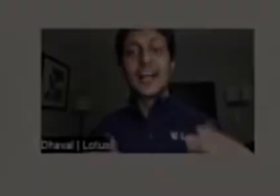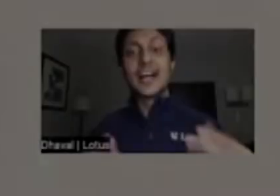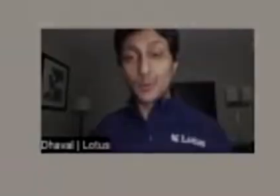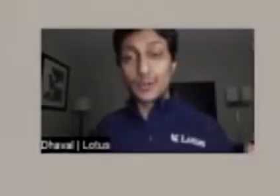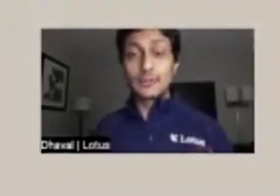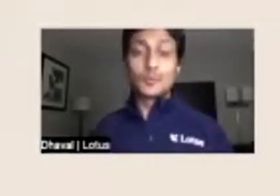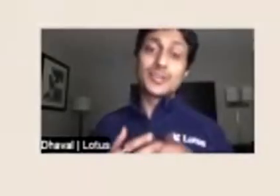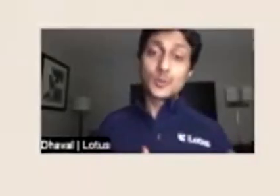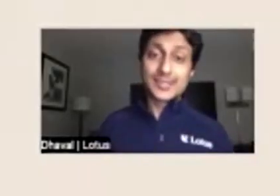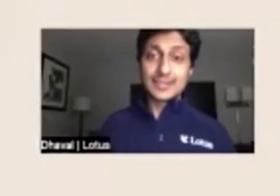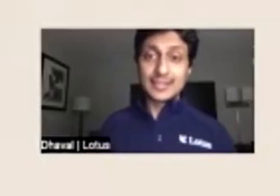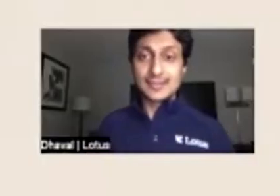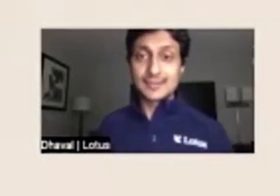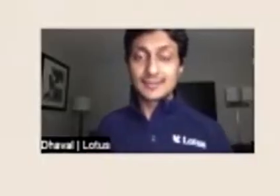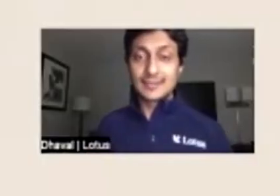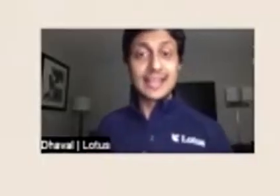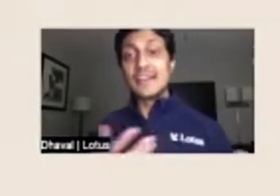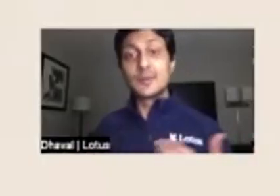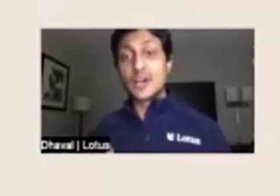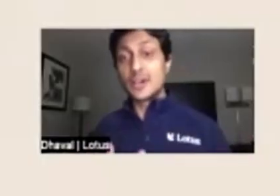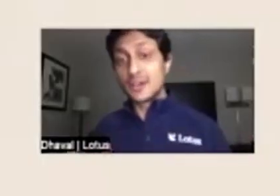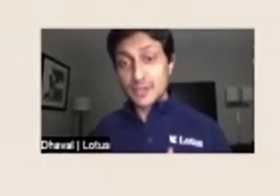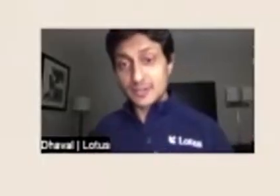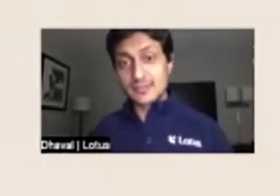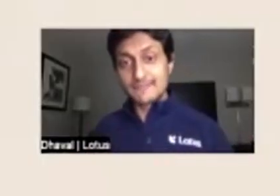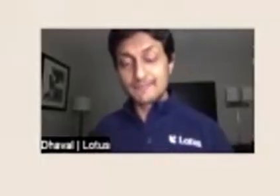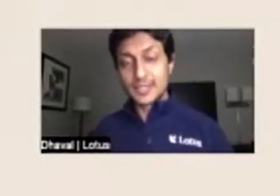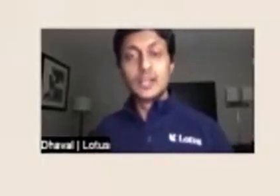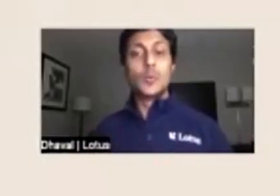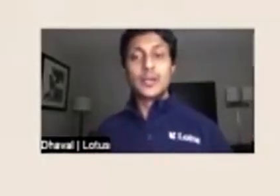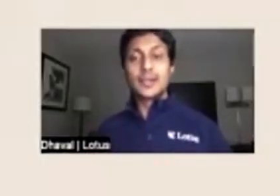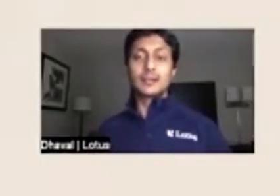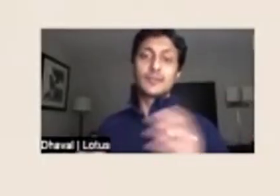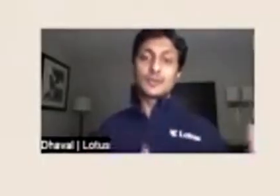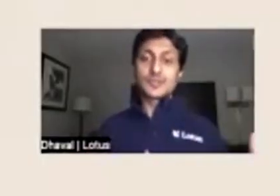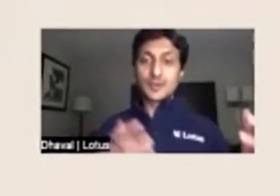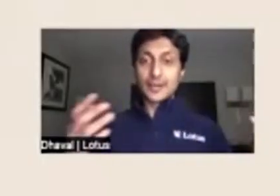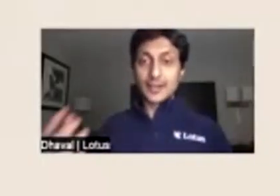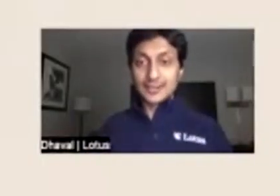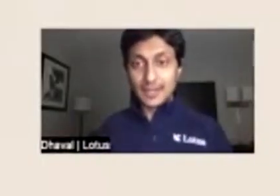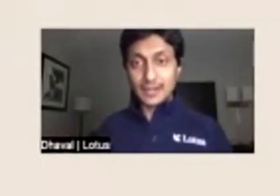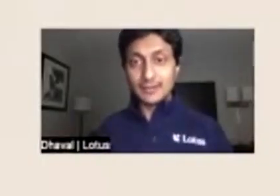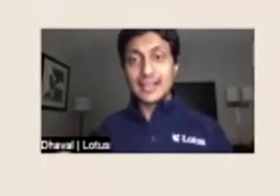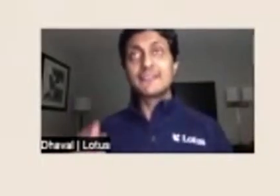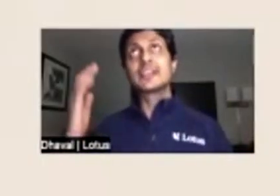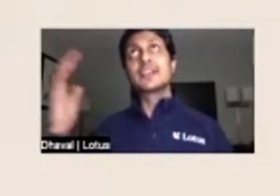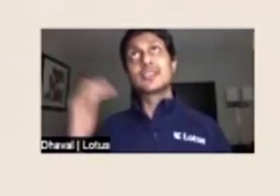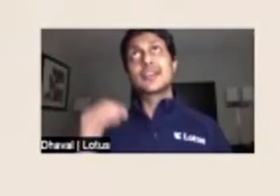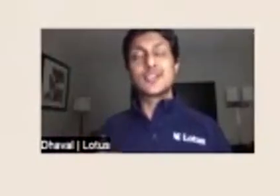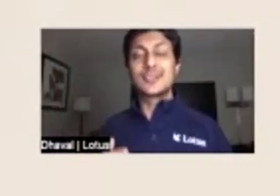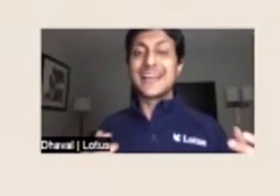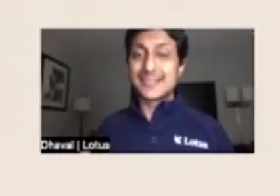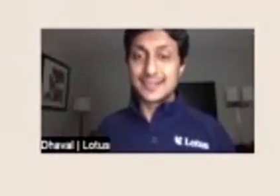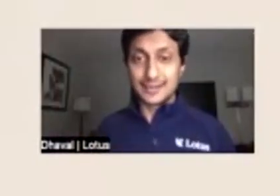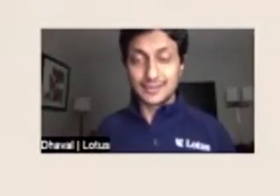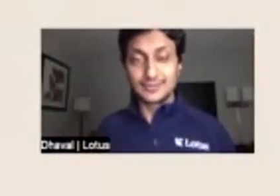I was born with twisted knees, and I've been on and off crutches. One night, a few years ago, I got into bed, having left the lights